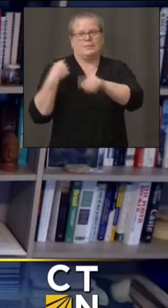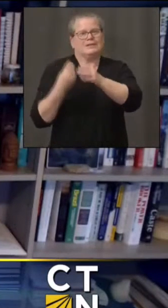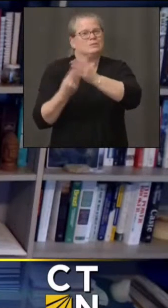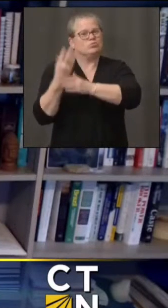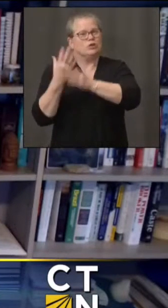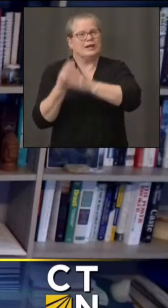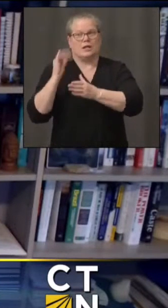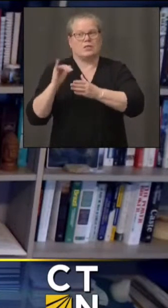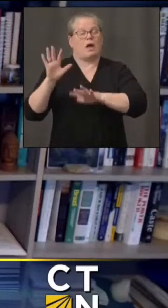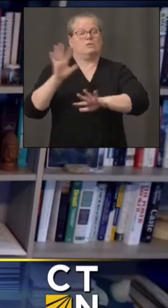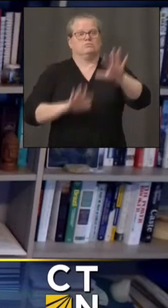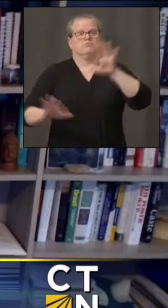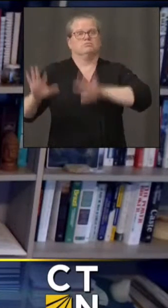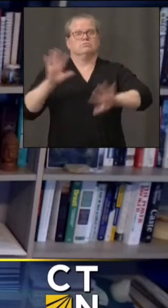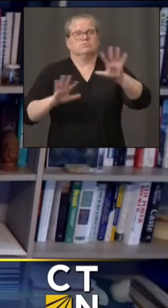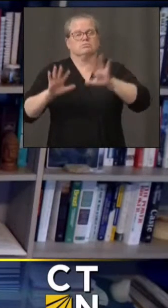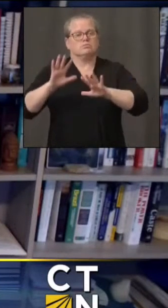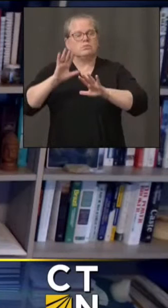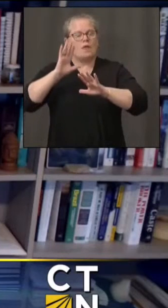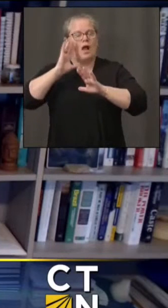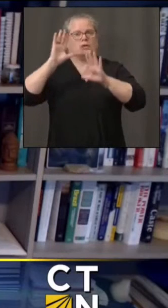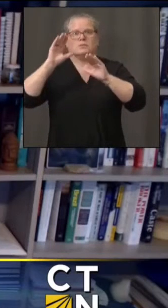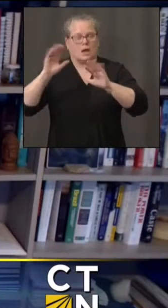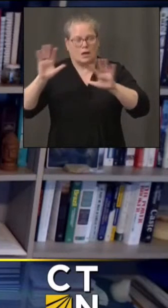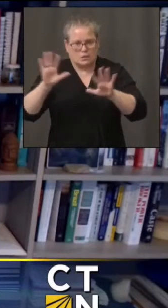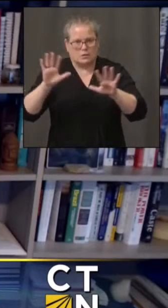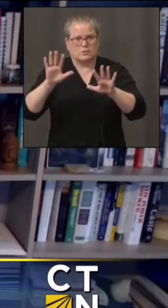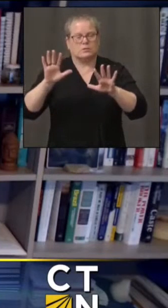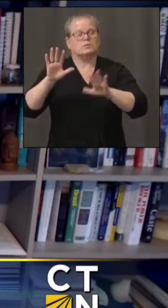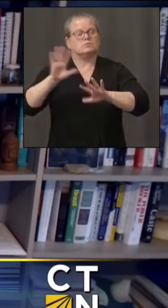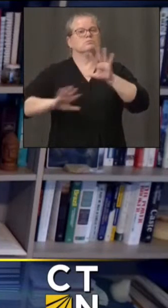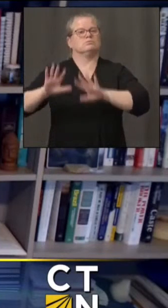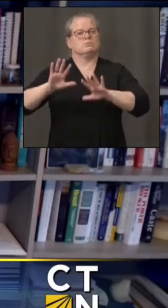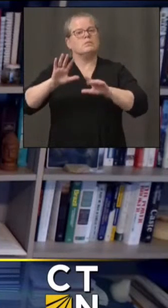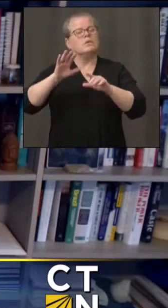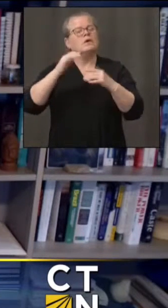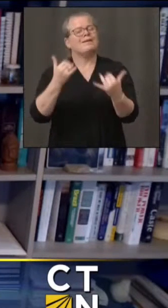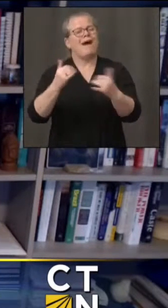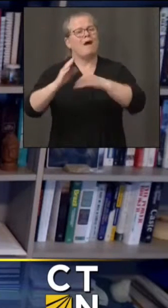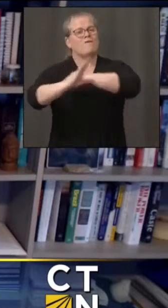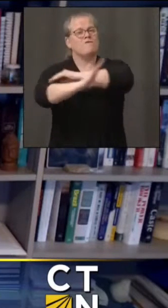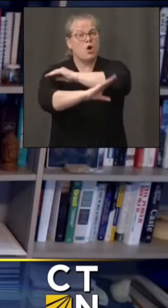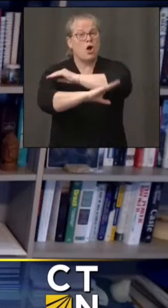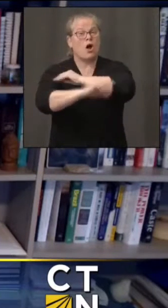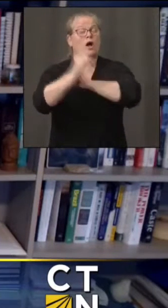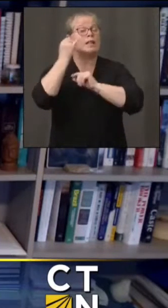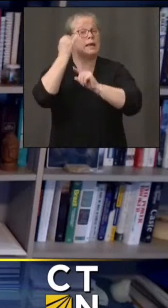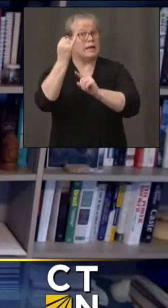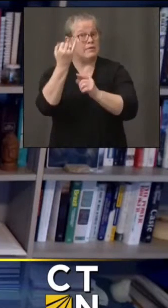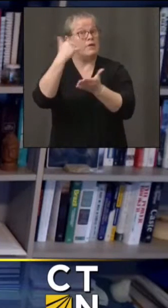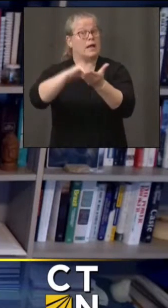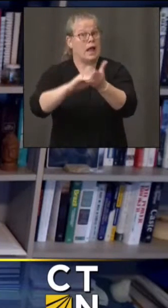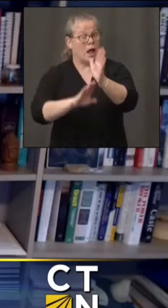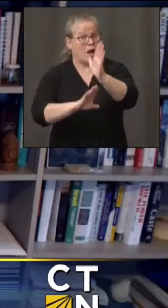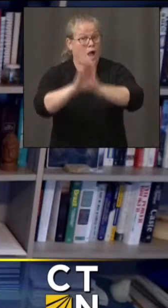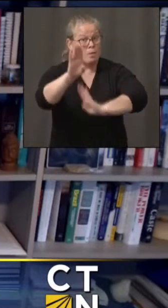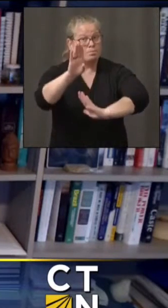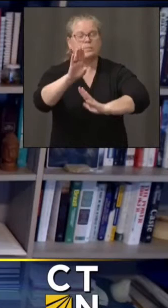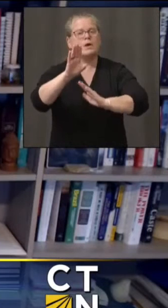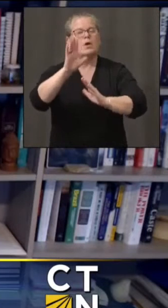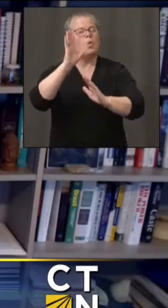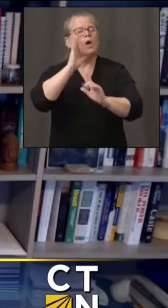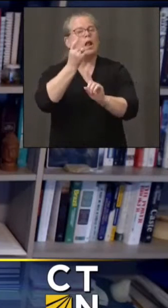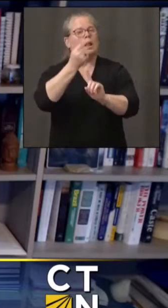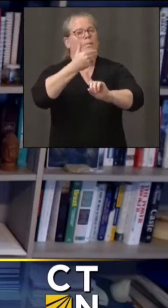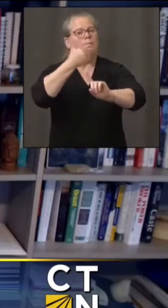in March and April. And I think the citizens of Connecticut are doing a good job in maintaining social distancing. It's not perfect, and